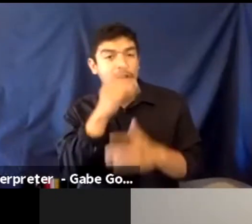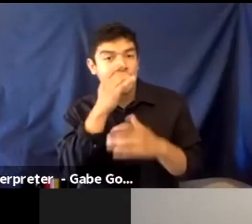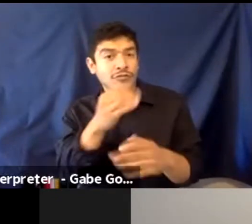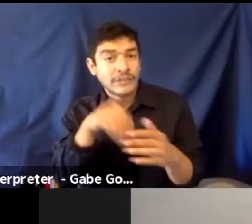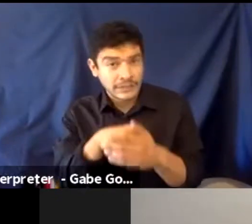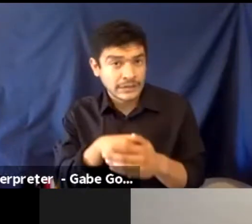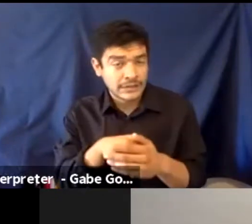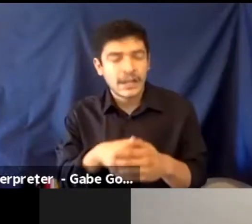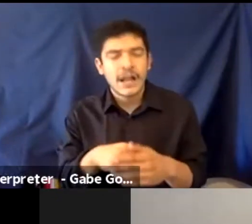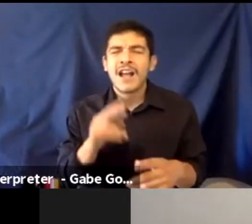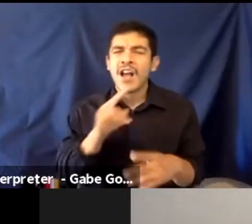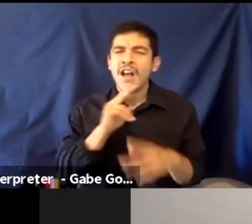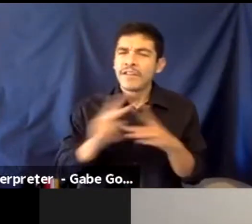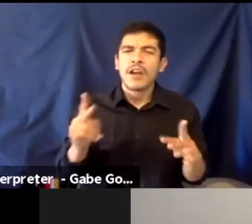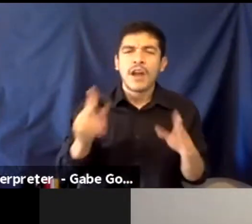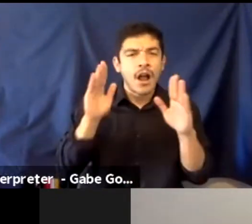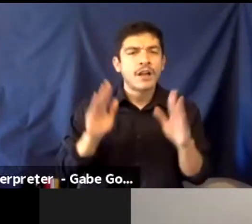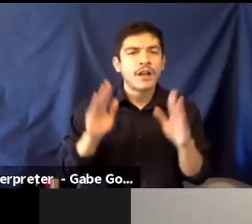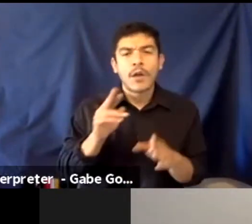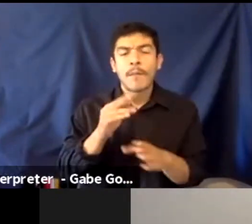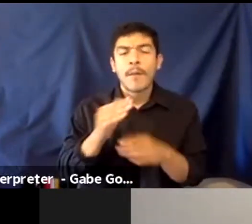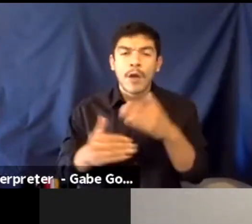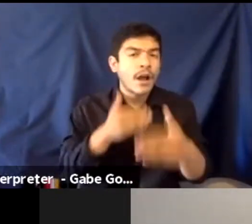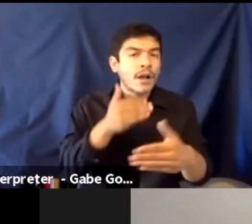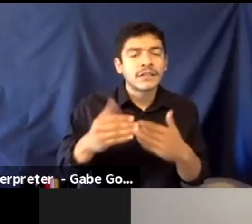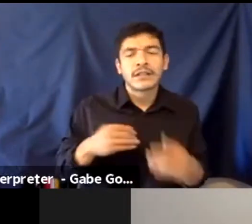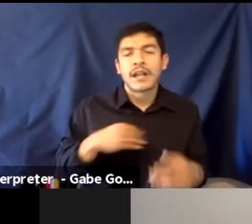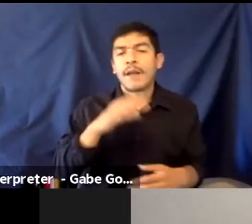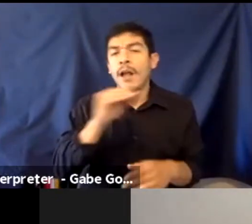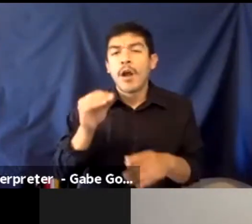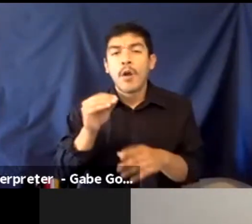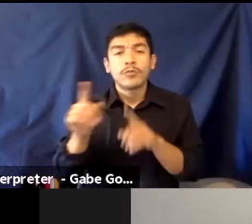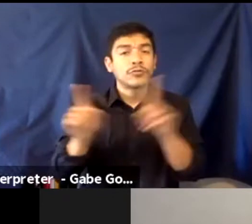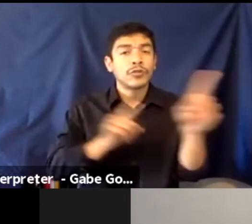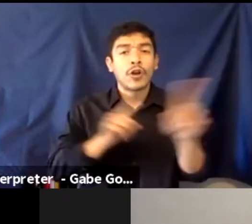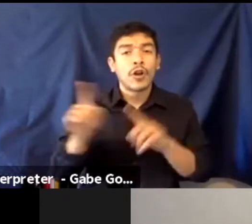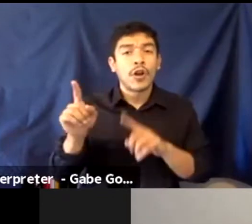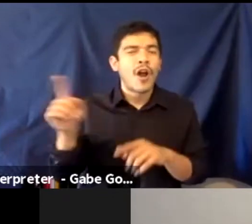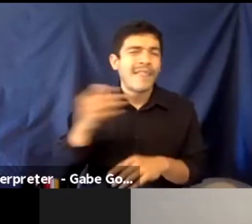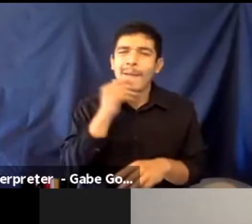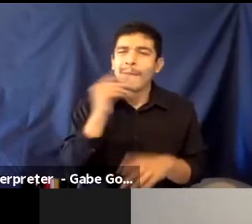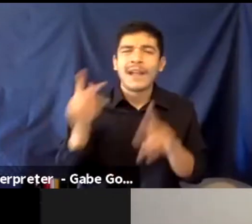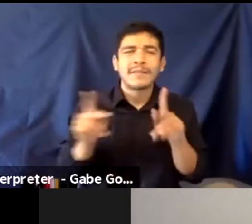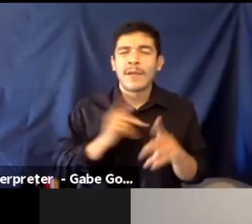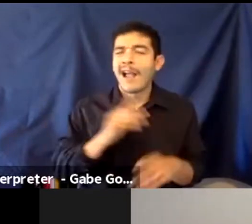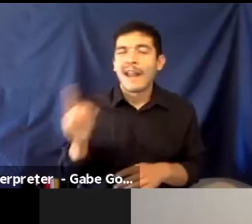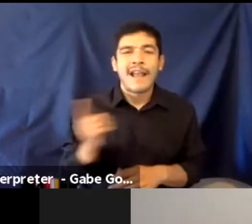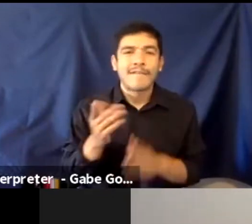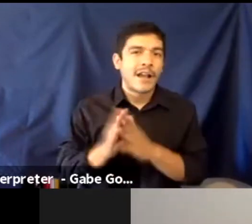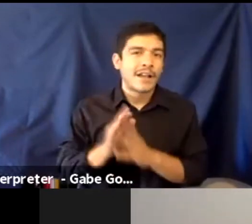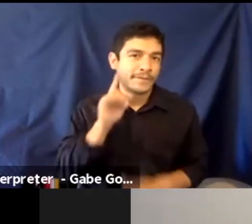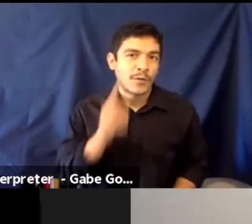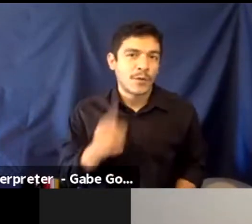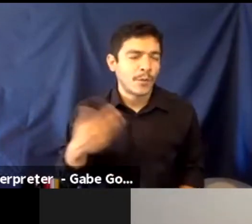awesome process, and my co-stars Kiarra and Malachai are the best people I could have ever asked to work with.